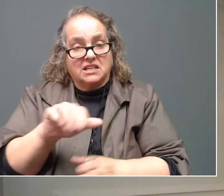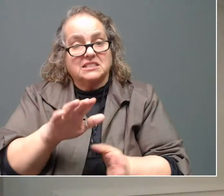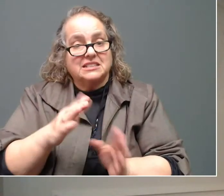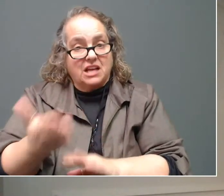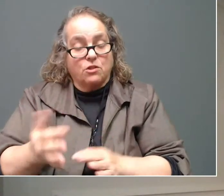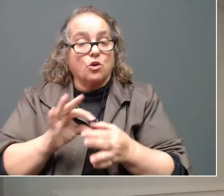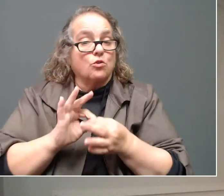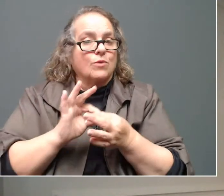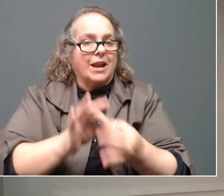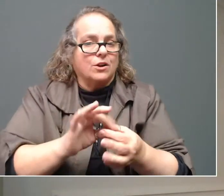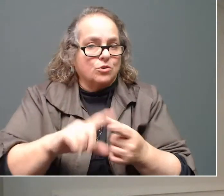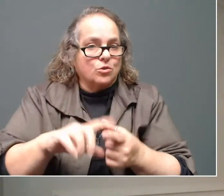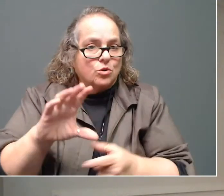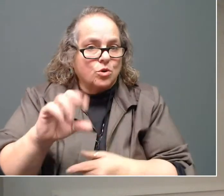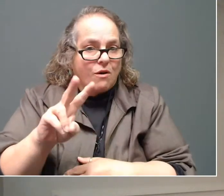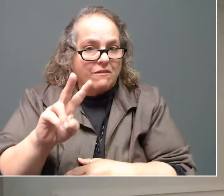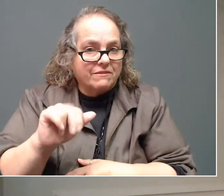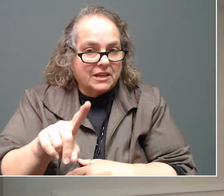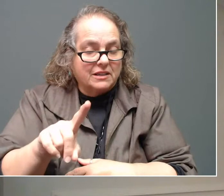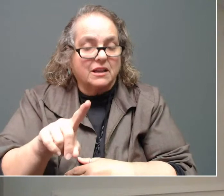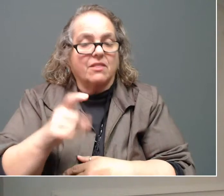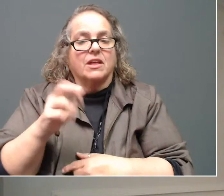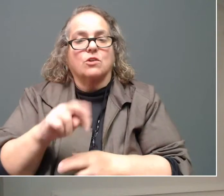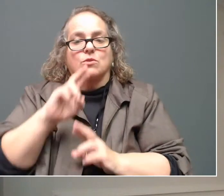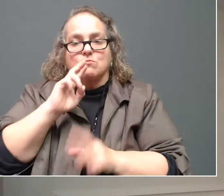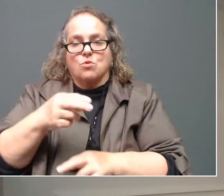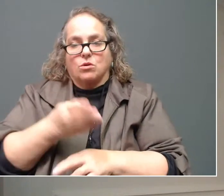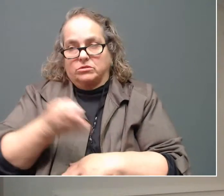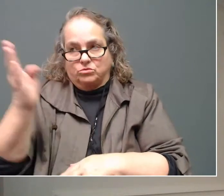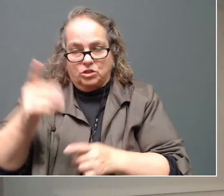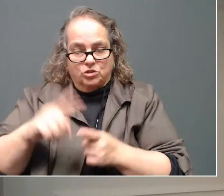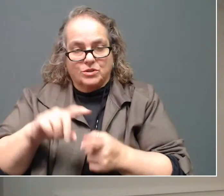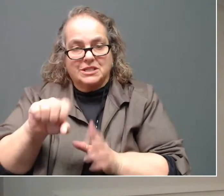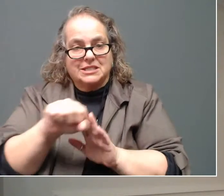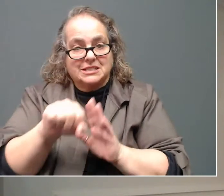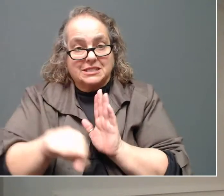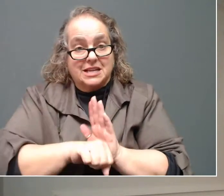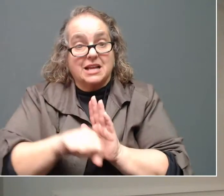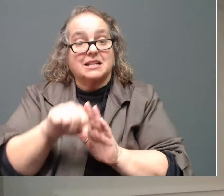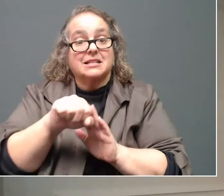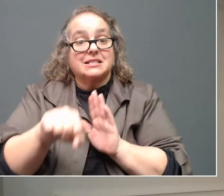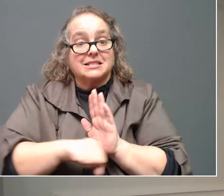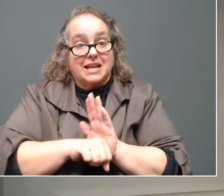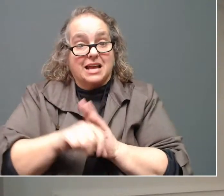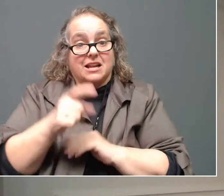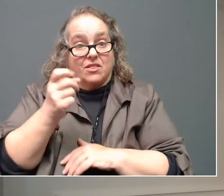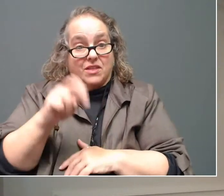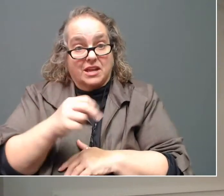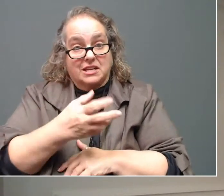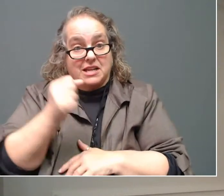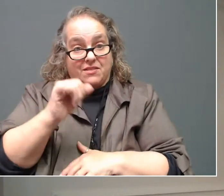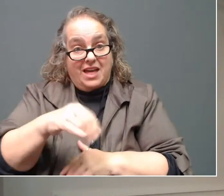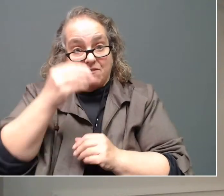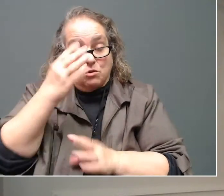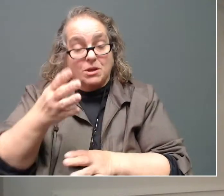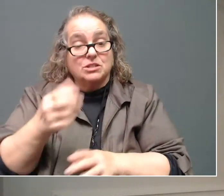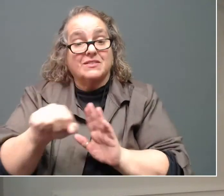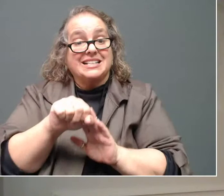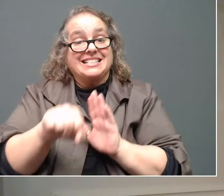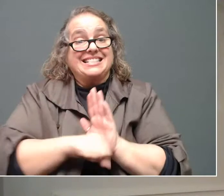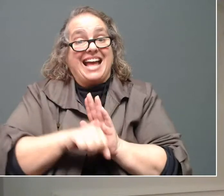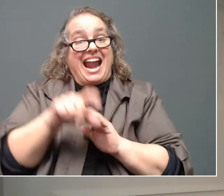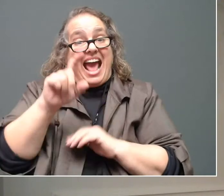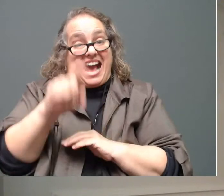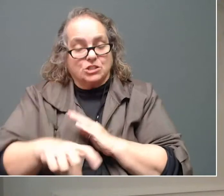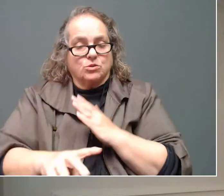COVID. They then report that up to the state. The state then has to take that information and has to independently verify certain additional